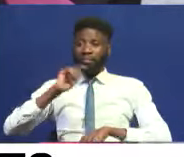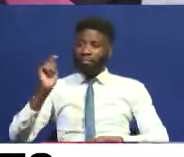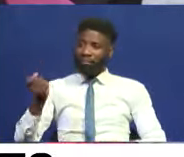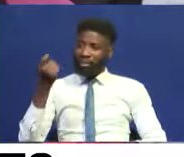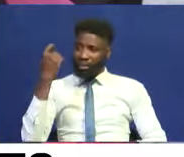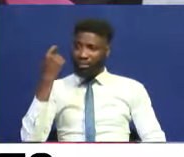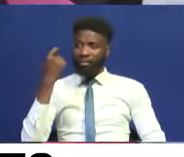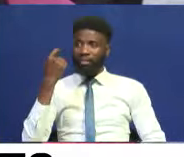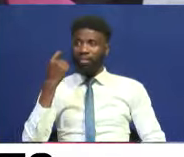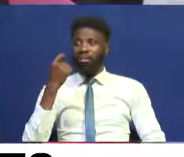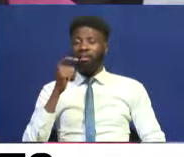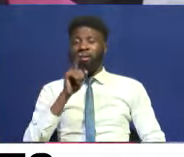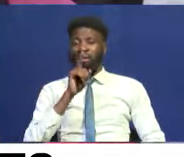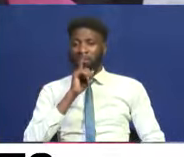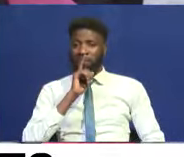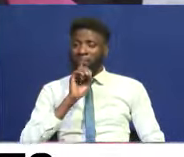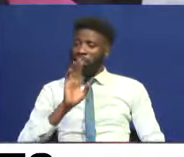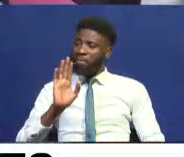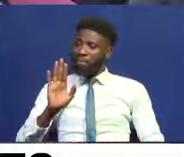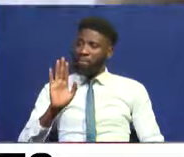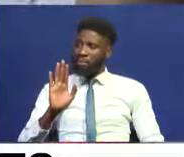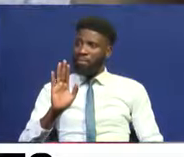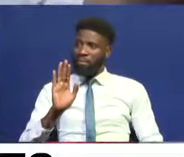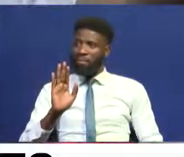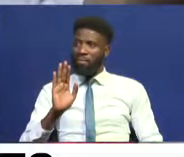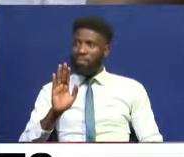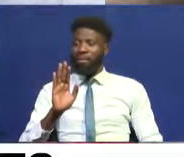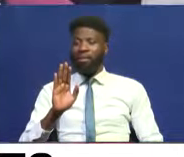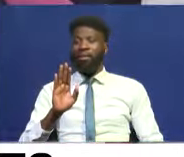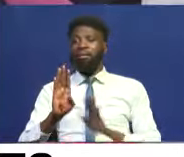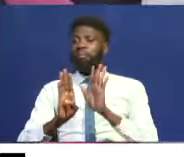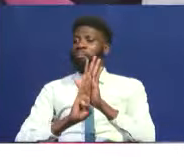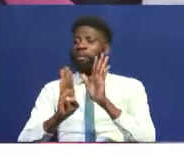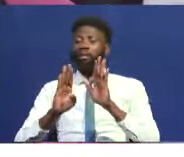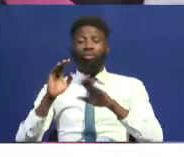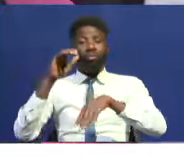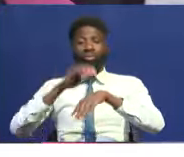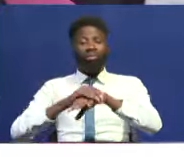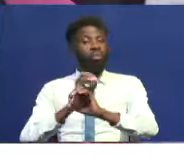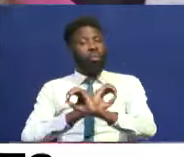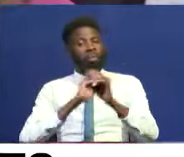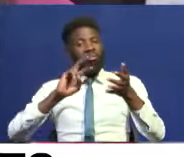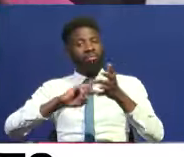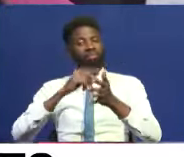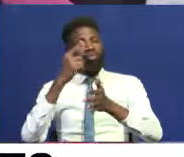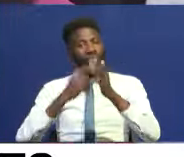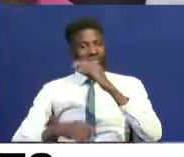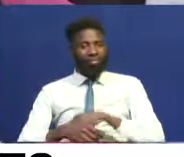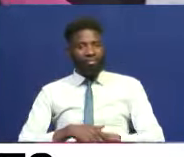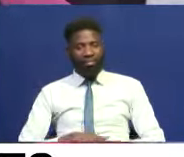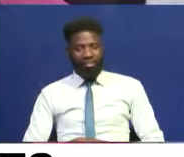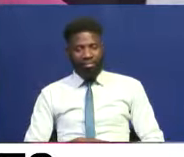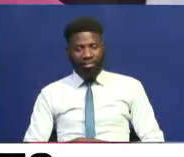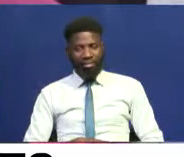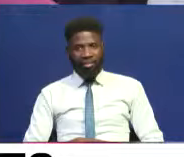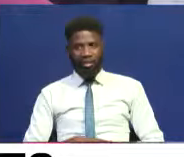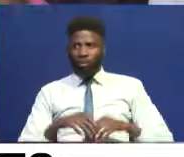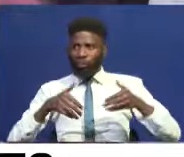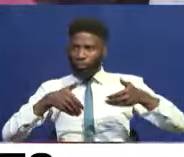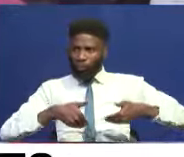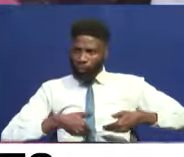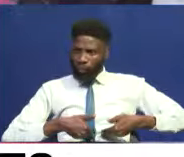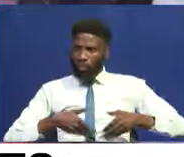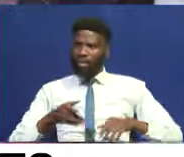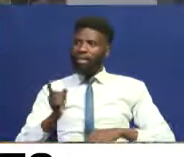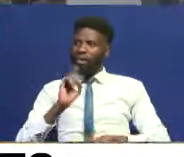bili sio mzuri, hiyo ni kumaanisha vijana wote ambao kwa sawa walikuwa Nairobi walikuwa natetea haki ambayo ni ukweli hata